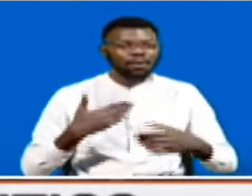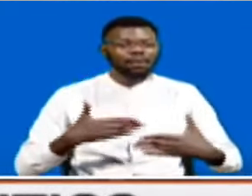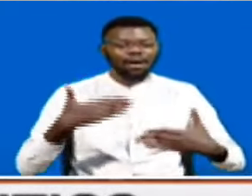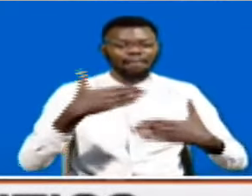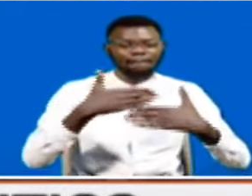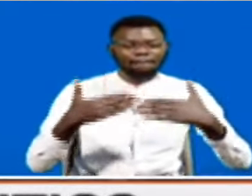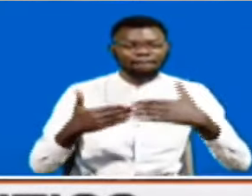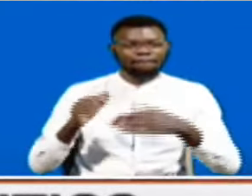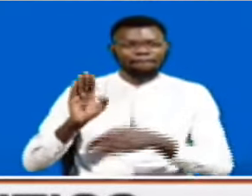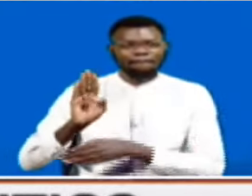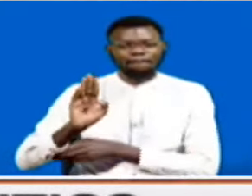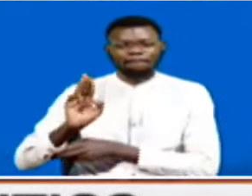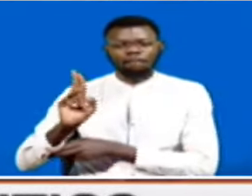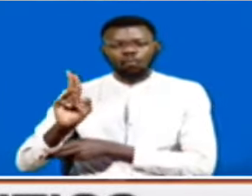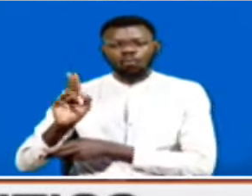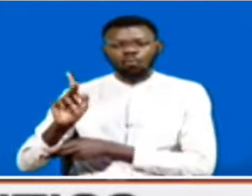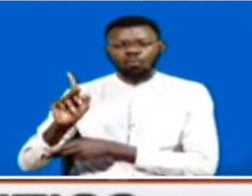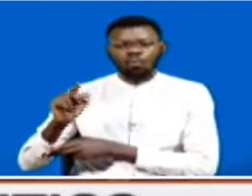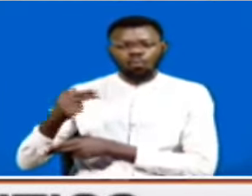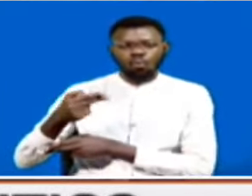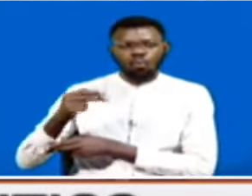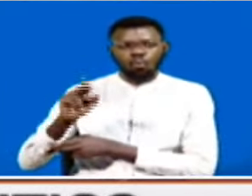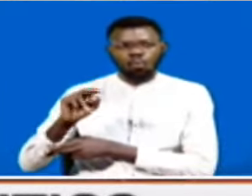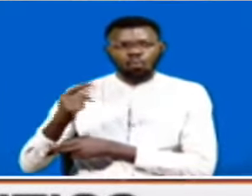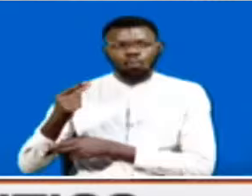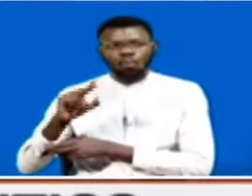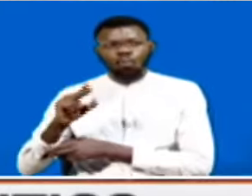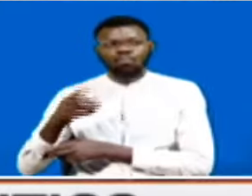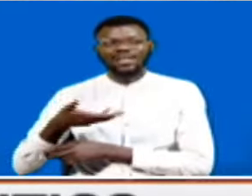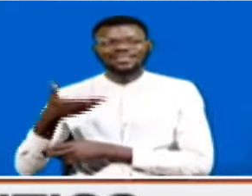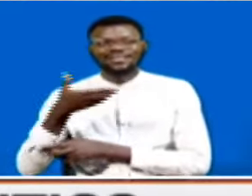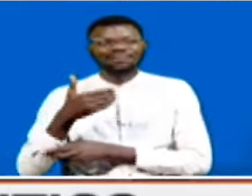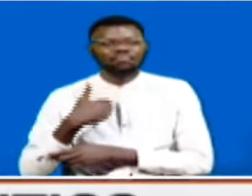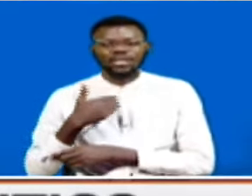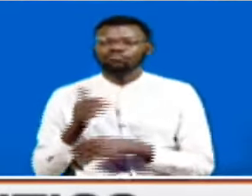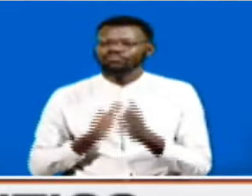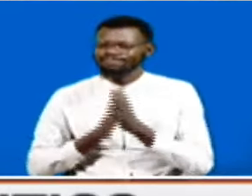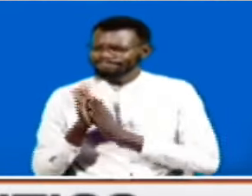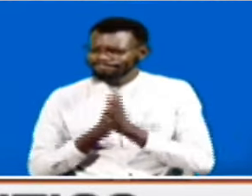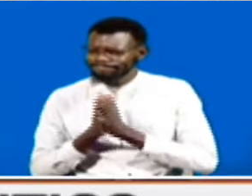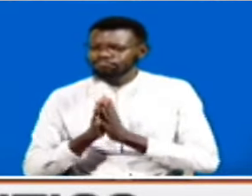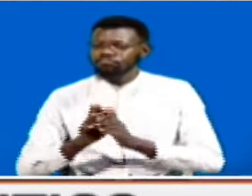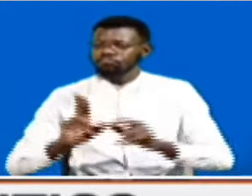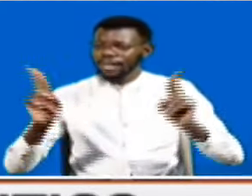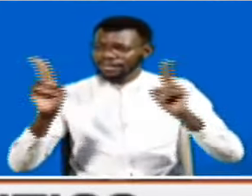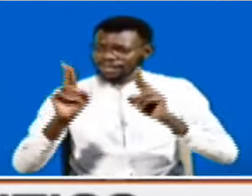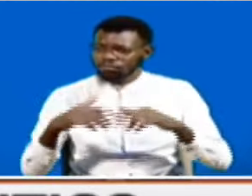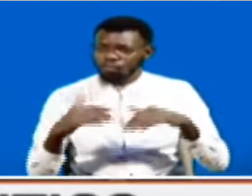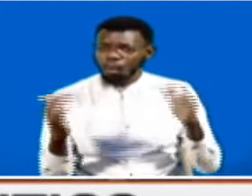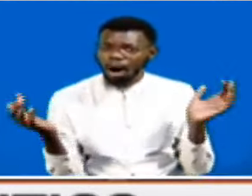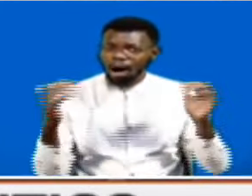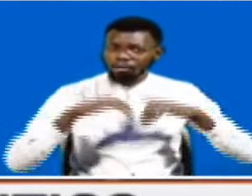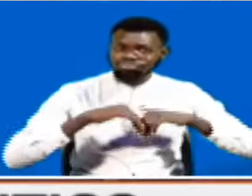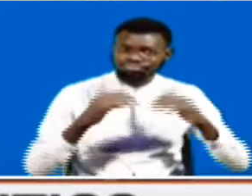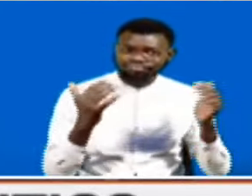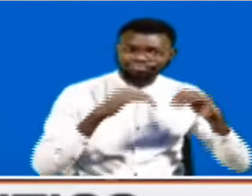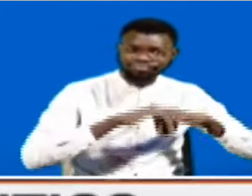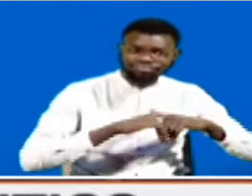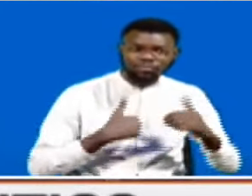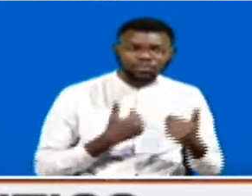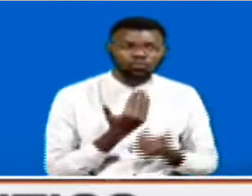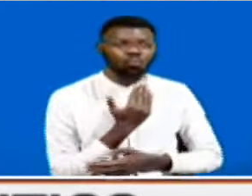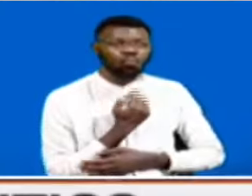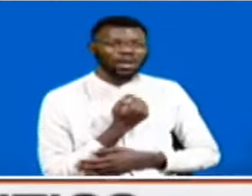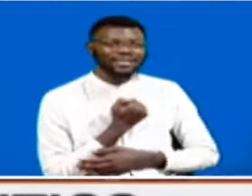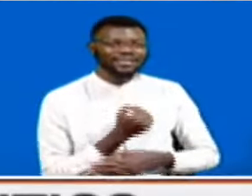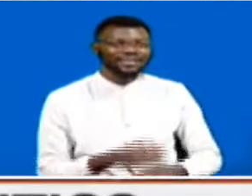Buhungu Stadium because I wanted to attract international matches or international conferences in Kakamega. It is there. And we saw